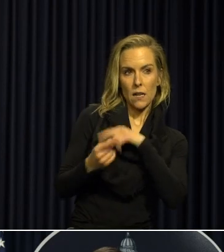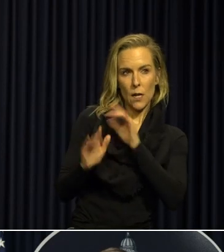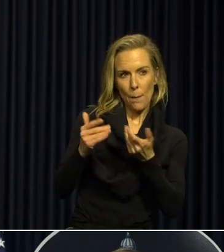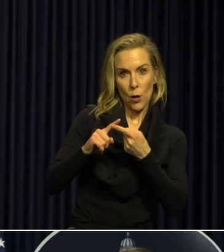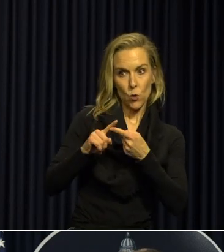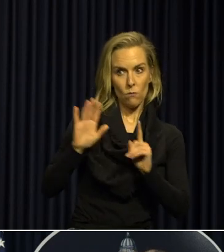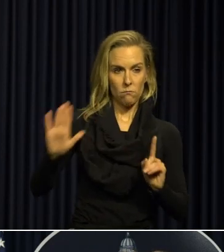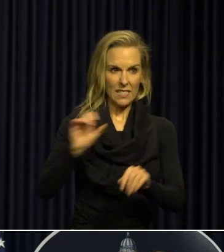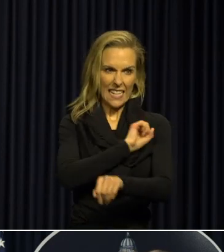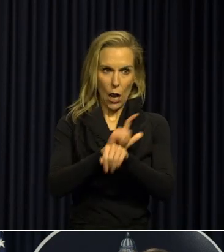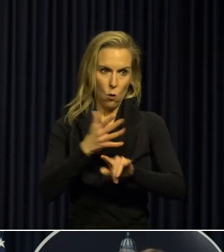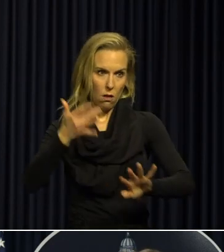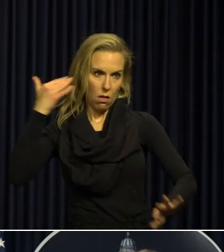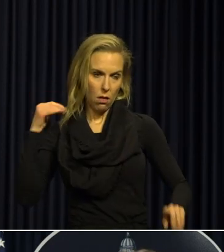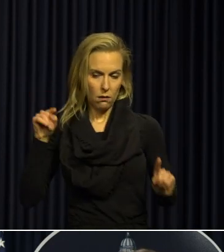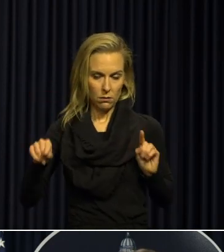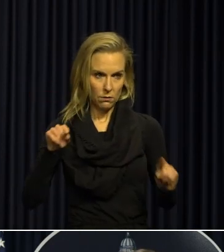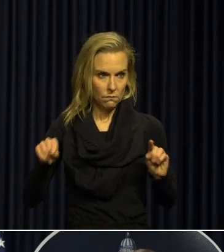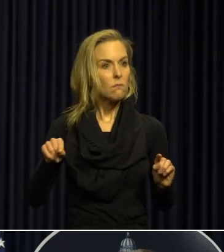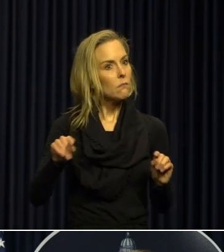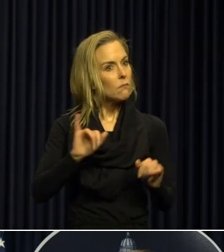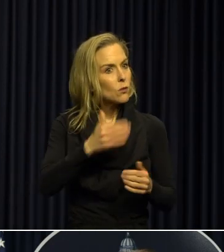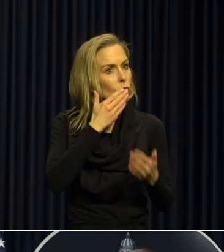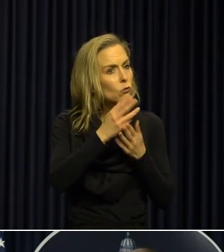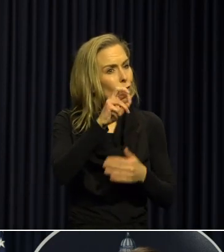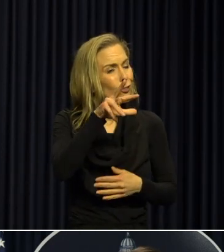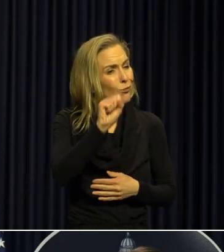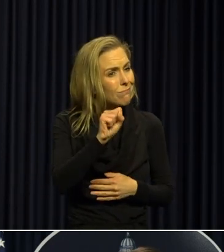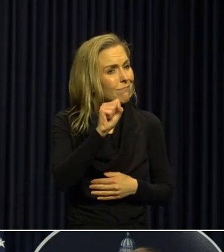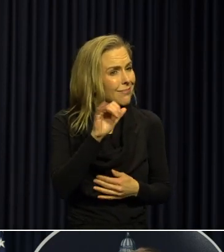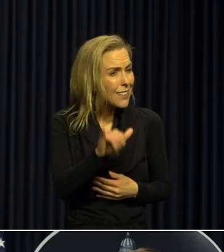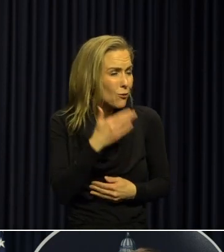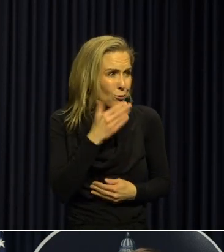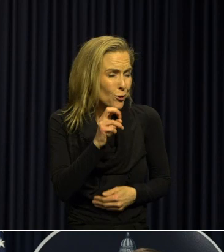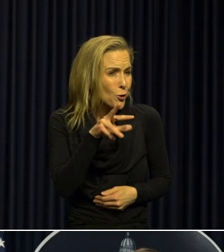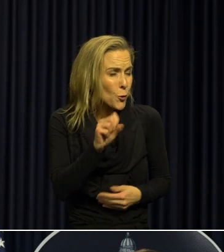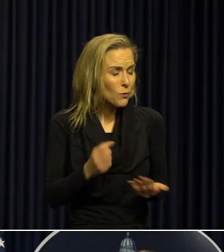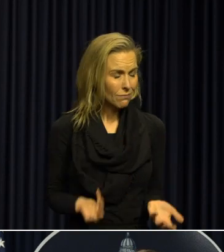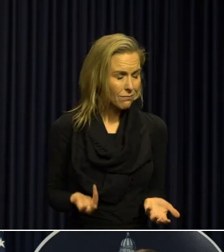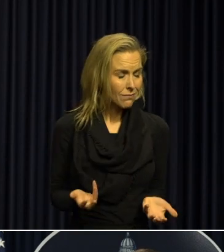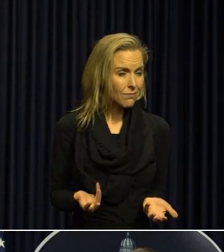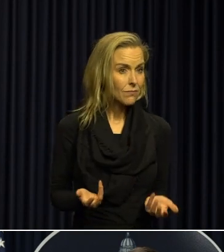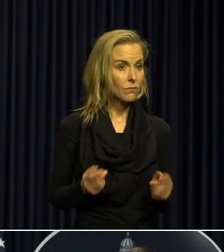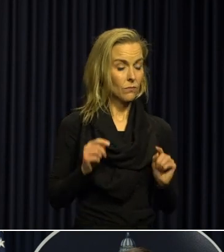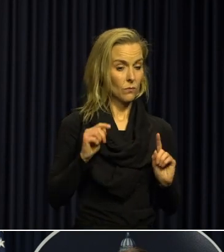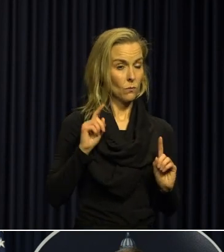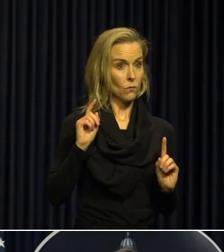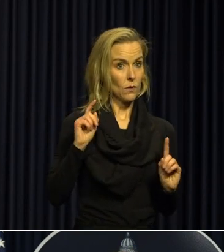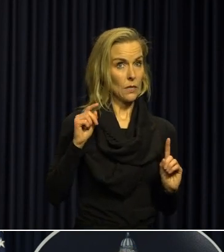right there. And that is good news. That is very good news. But